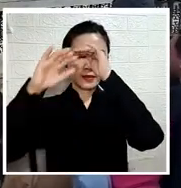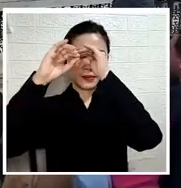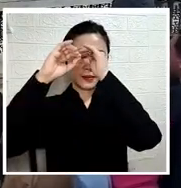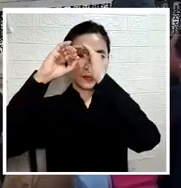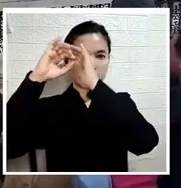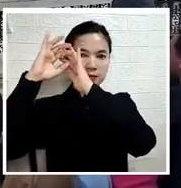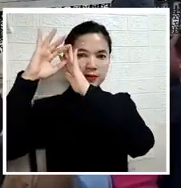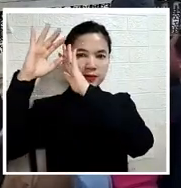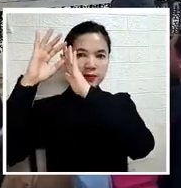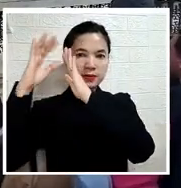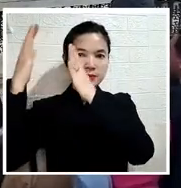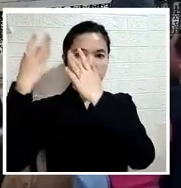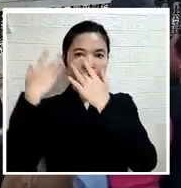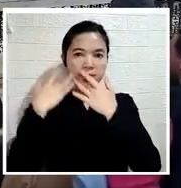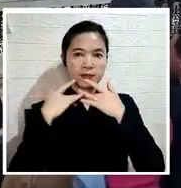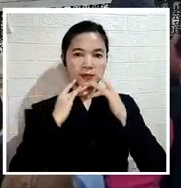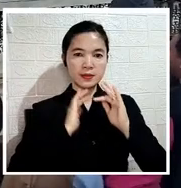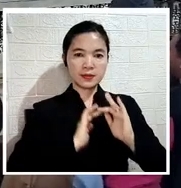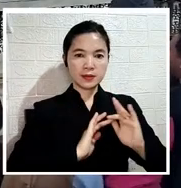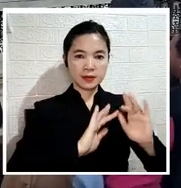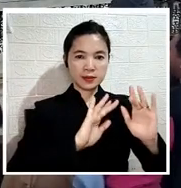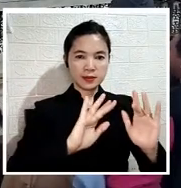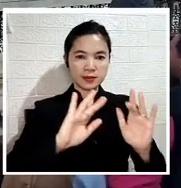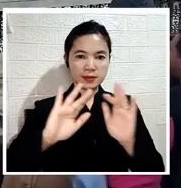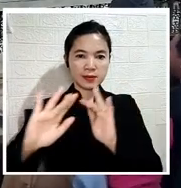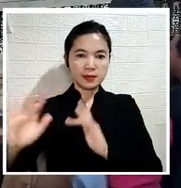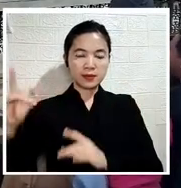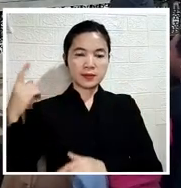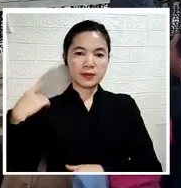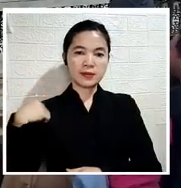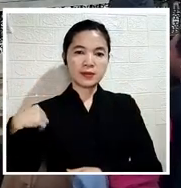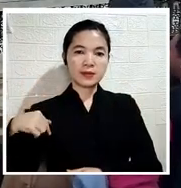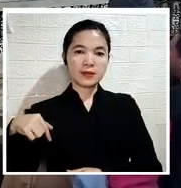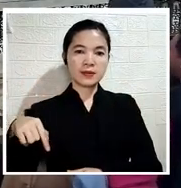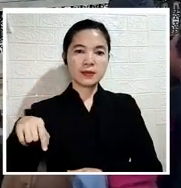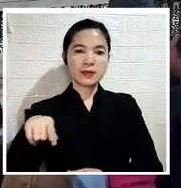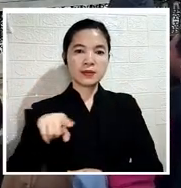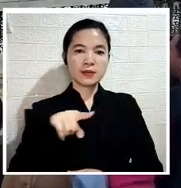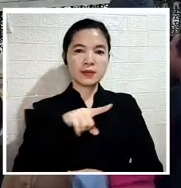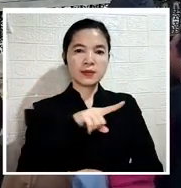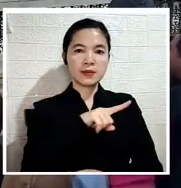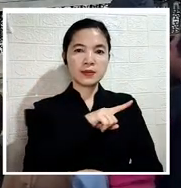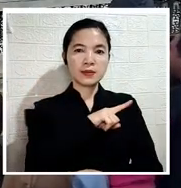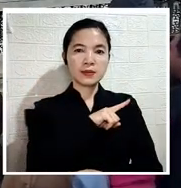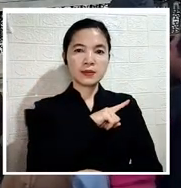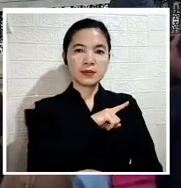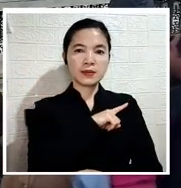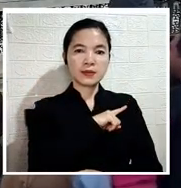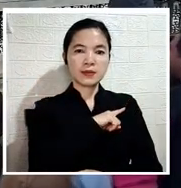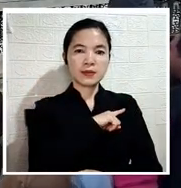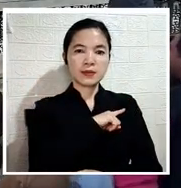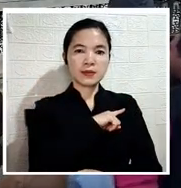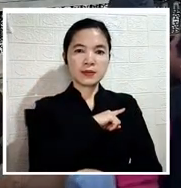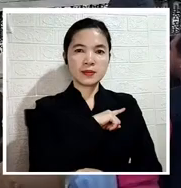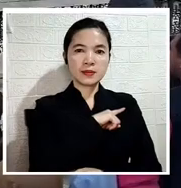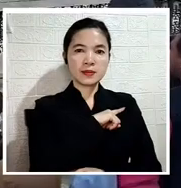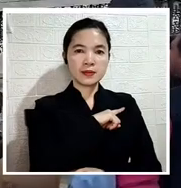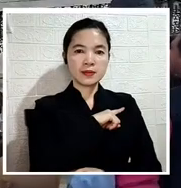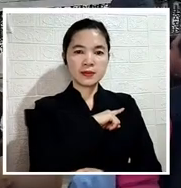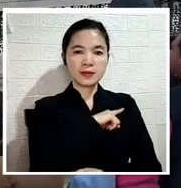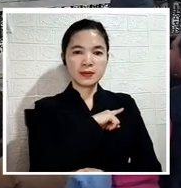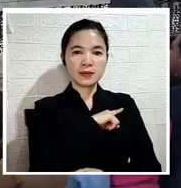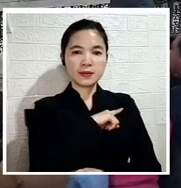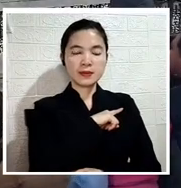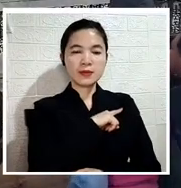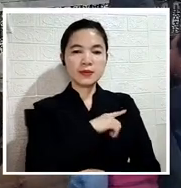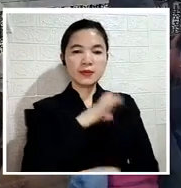the right hand of the Father. Have mercy on